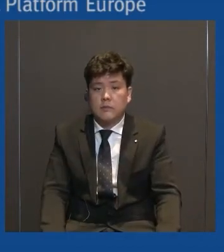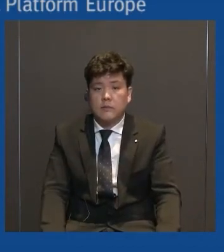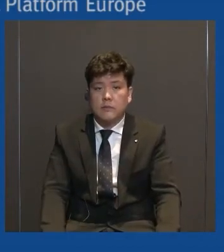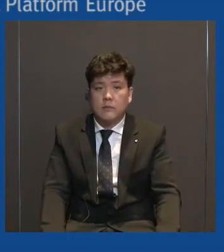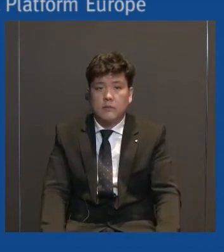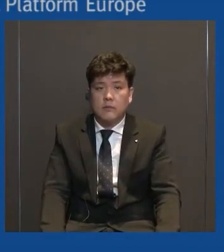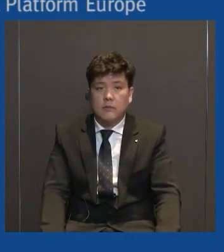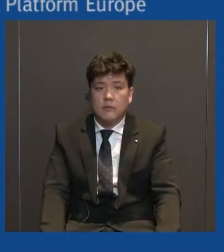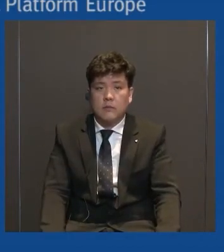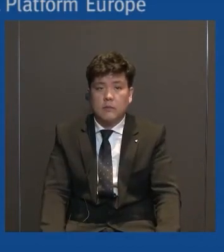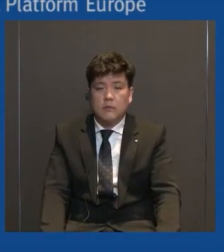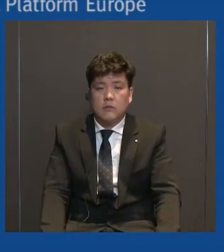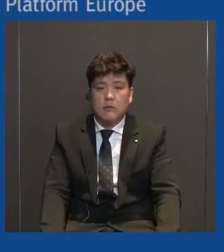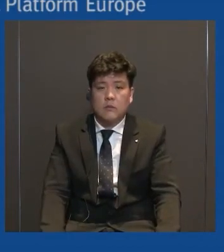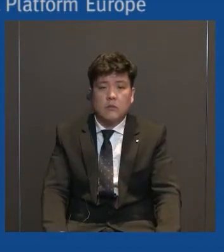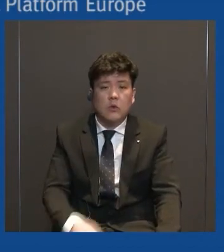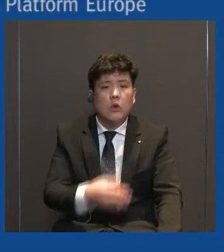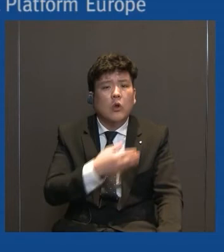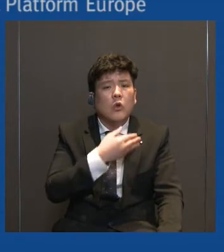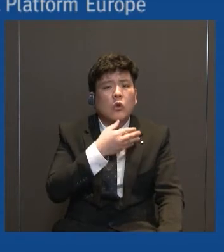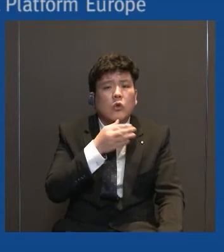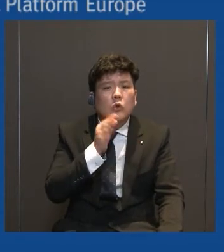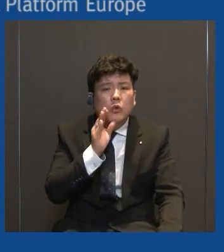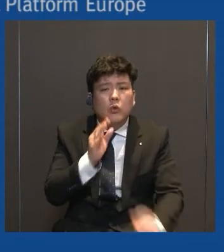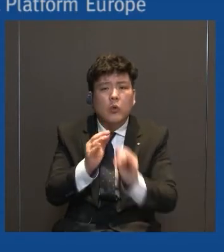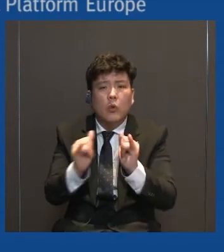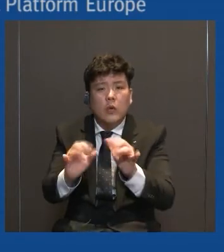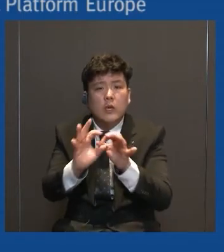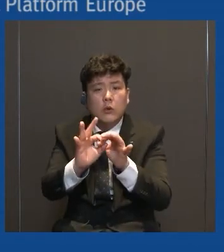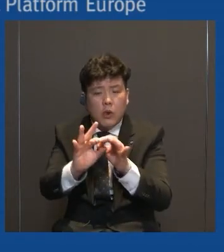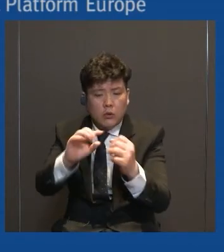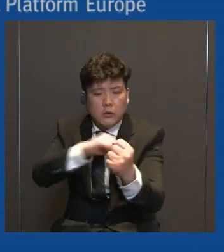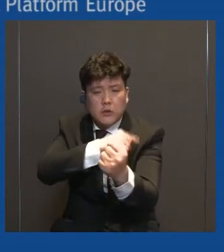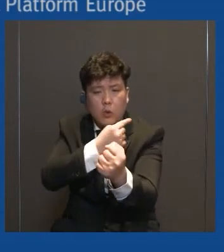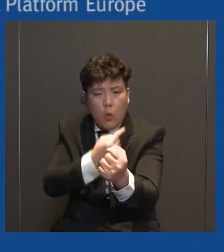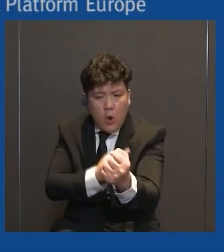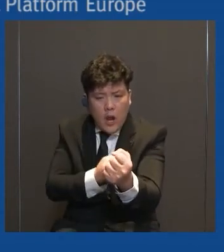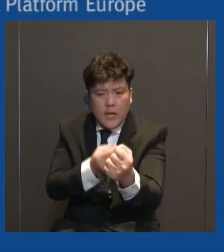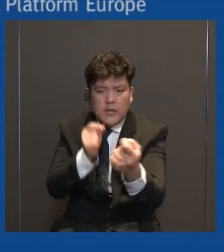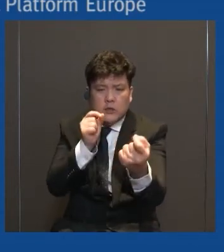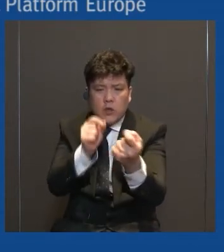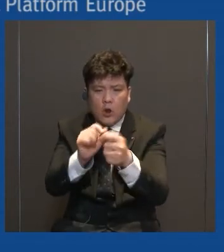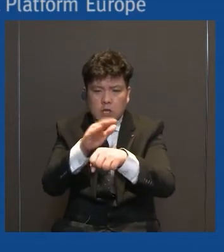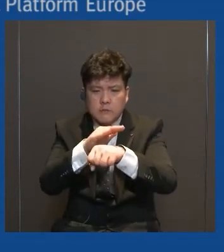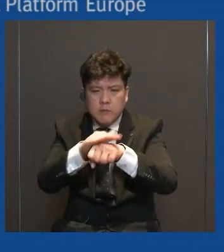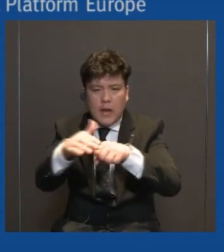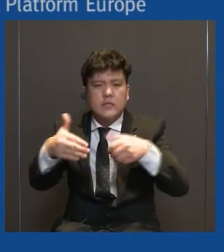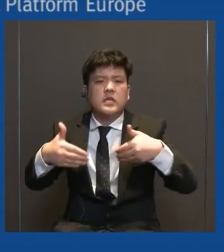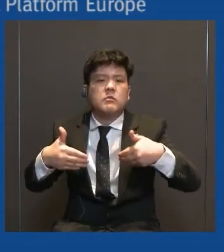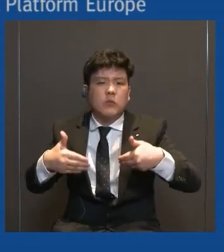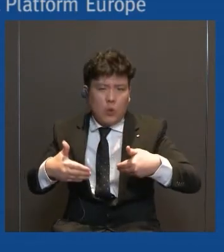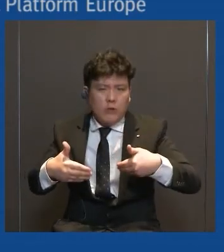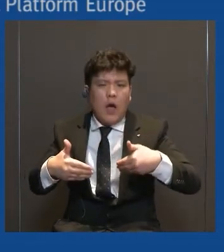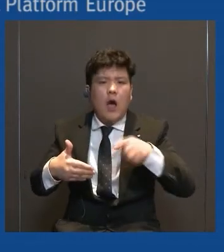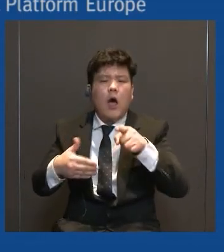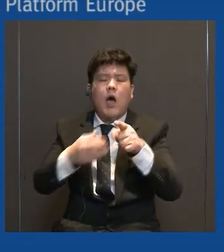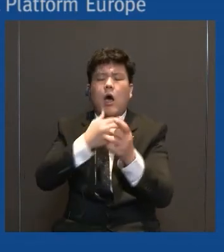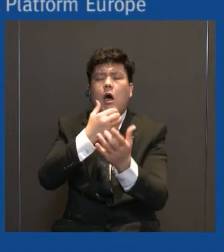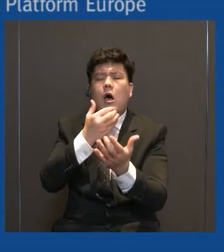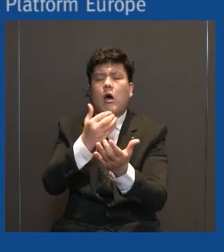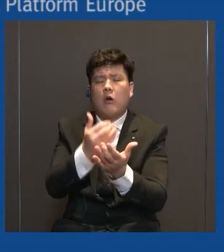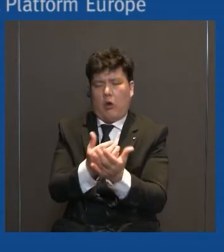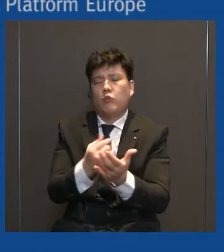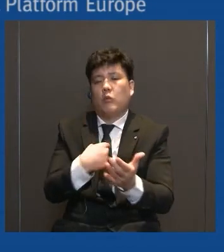Now, a concrete example of the shortcoming of this framing that we have today that problematizes older people is that we tend to look at